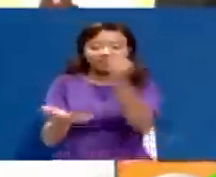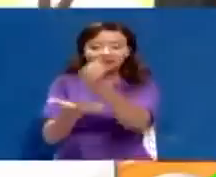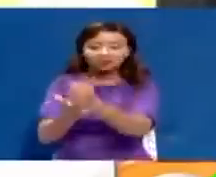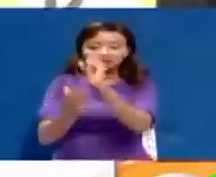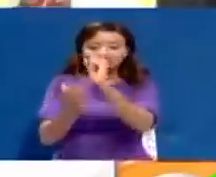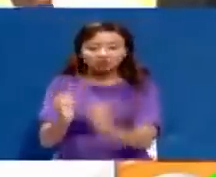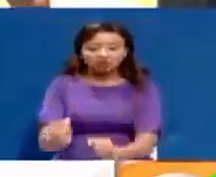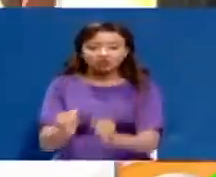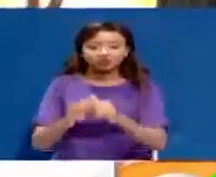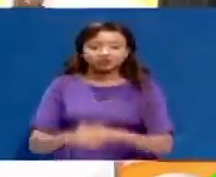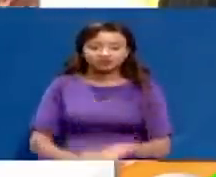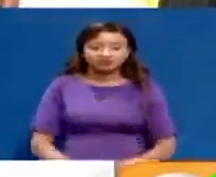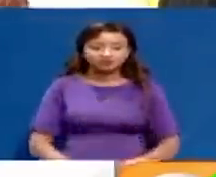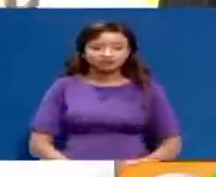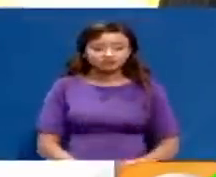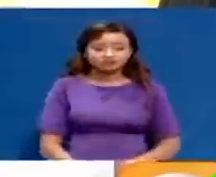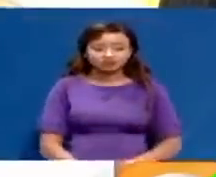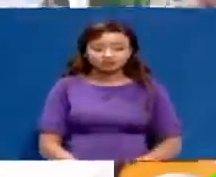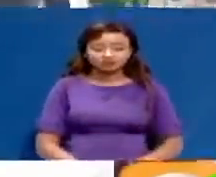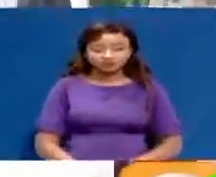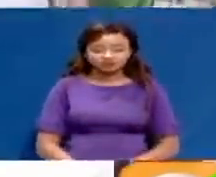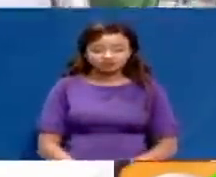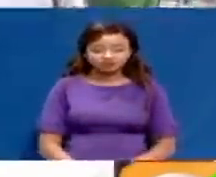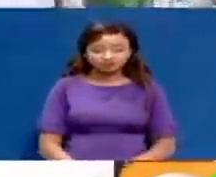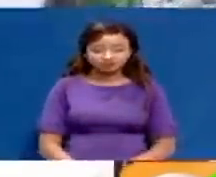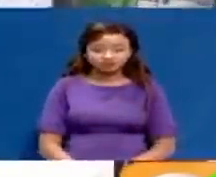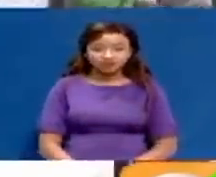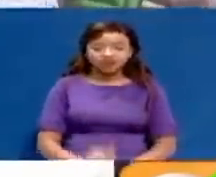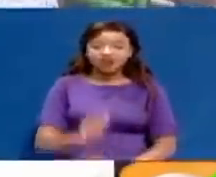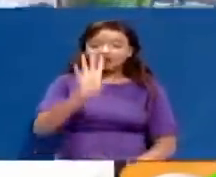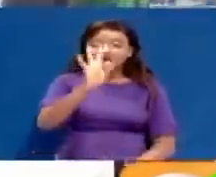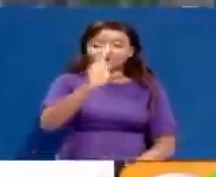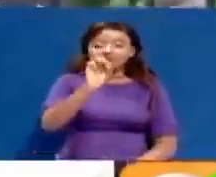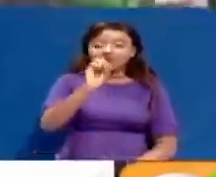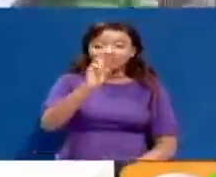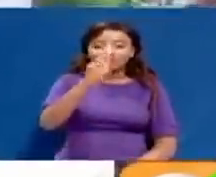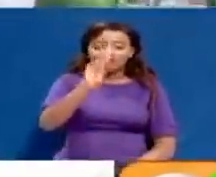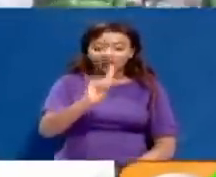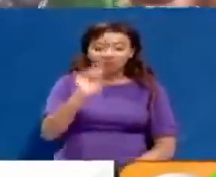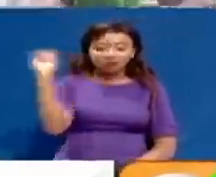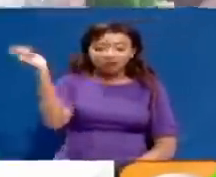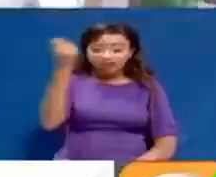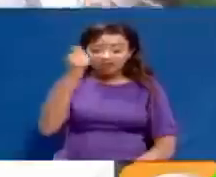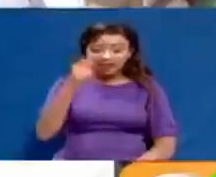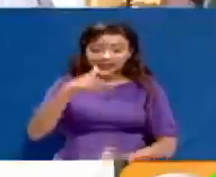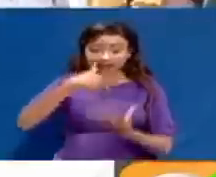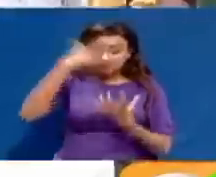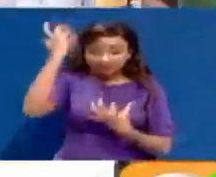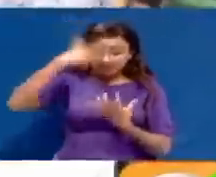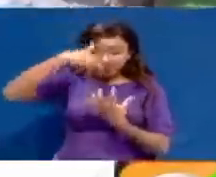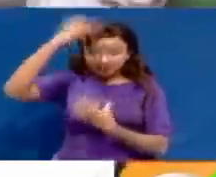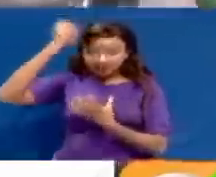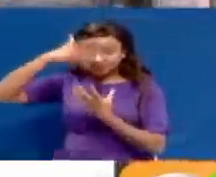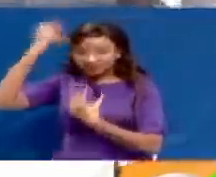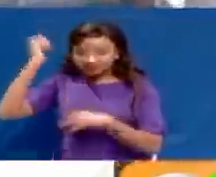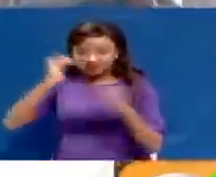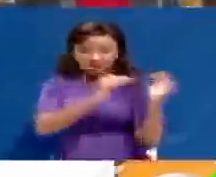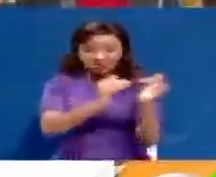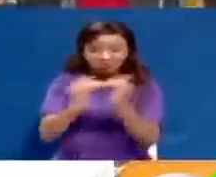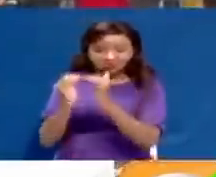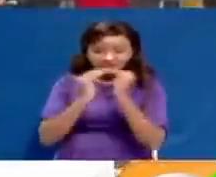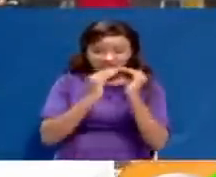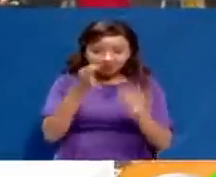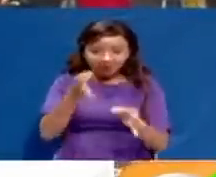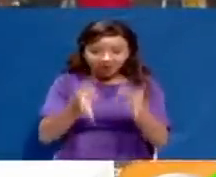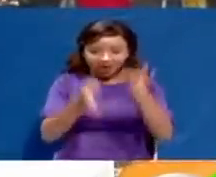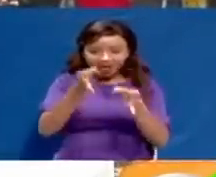Kenya! Simba, Simba, Simba! Usawa, haki na ukweli! Saa chache baadaye, katika makao makuu ya